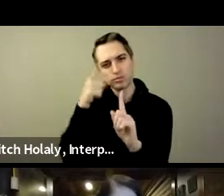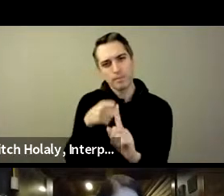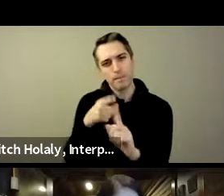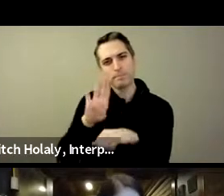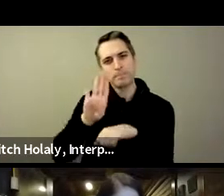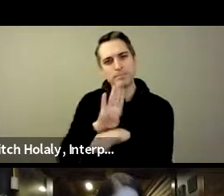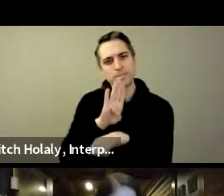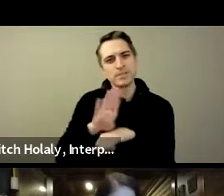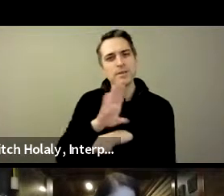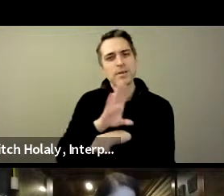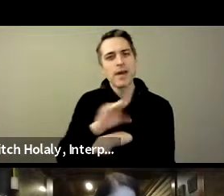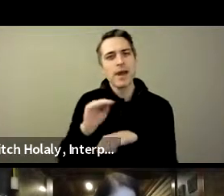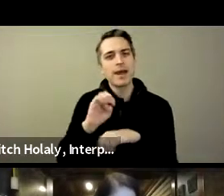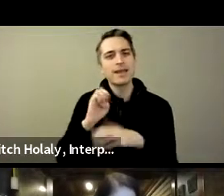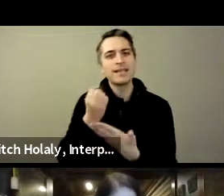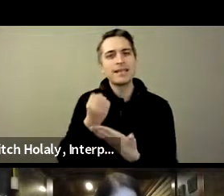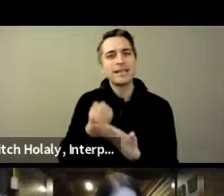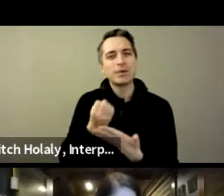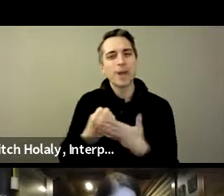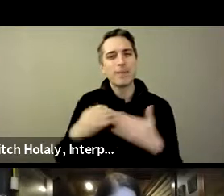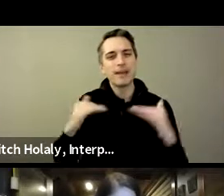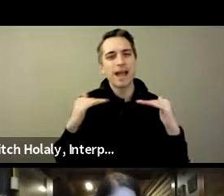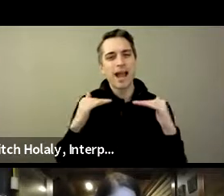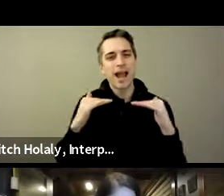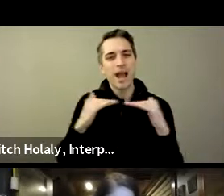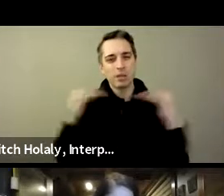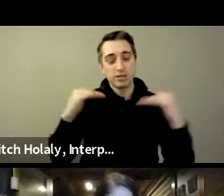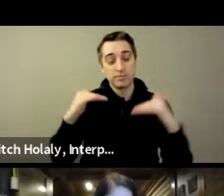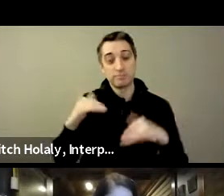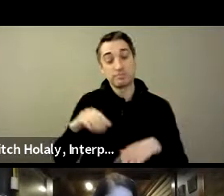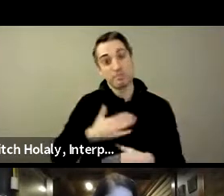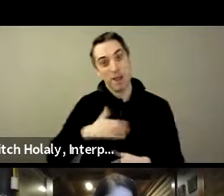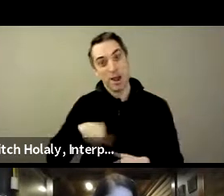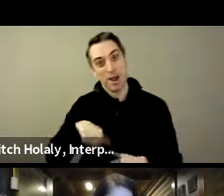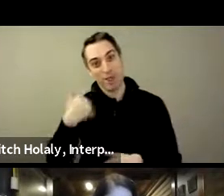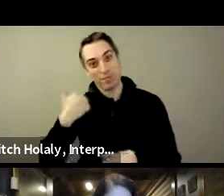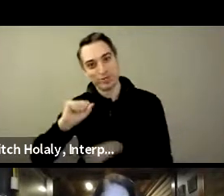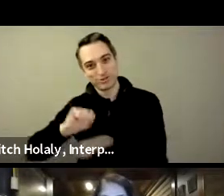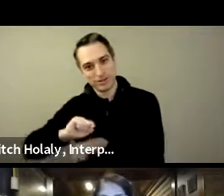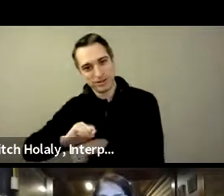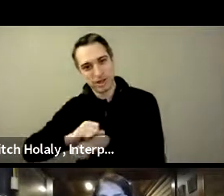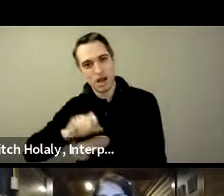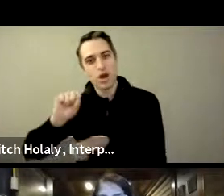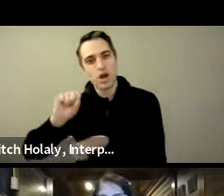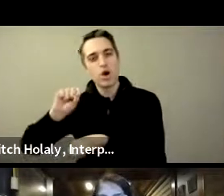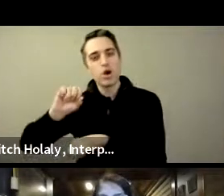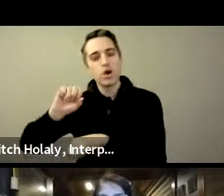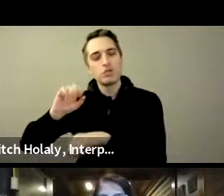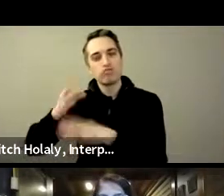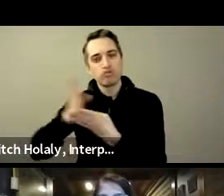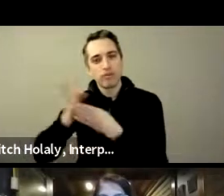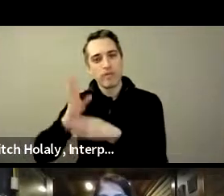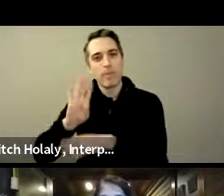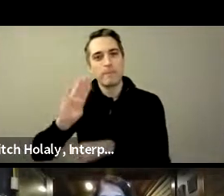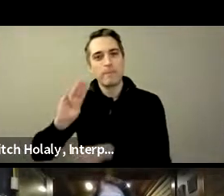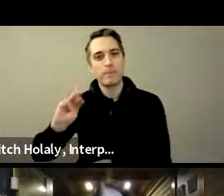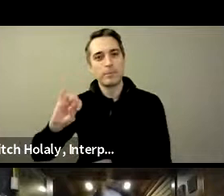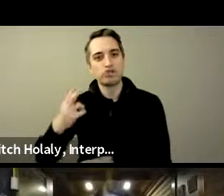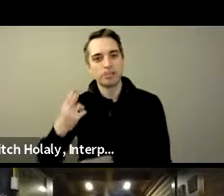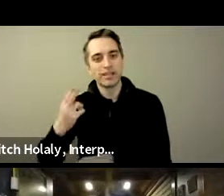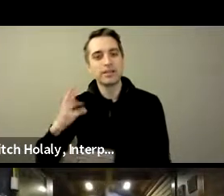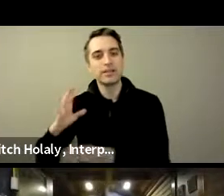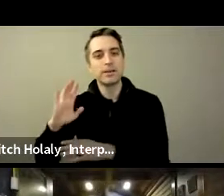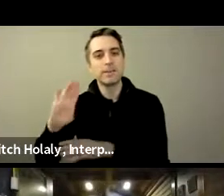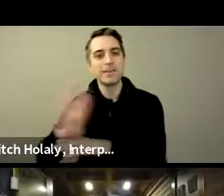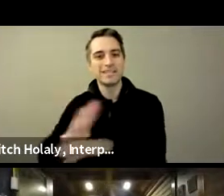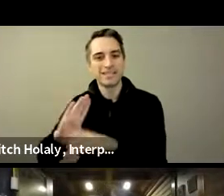economic equity. In another life, I serve on the Michigan Business League, which used to be the Michigan Black Chamber of